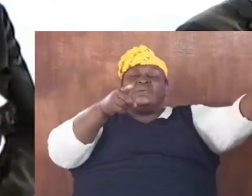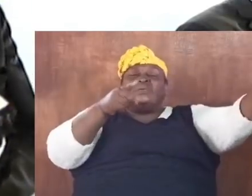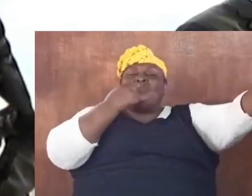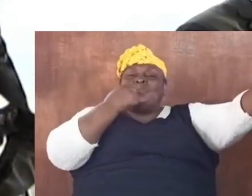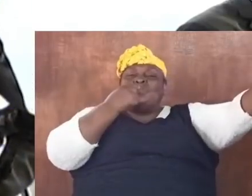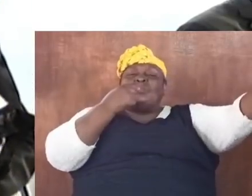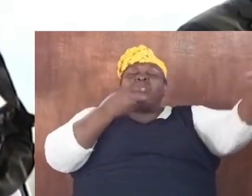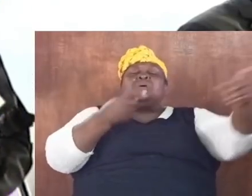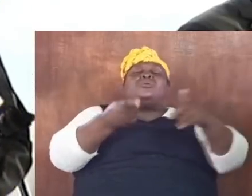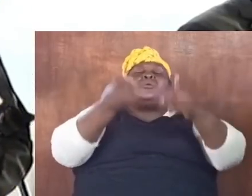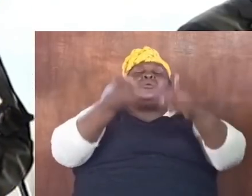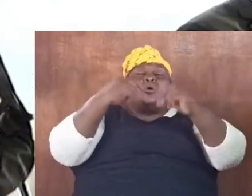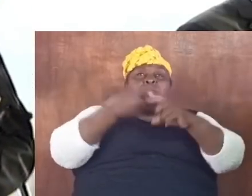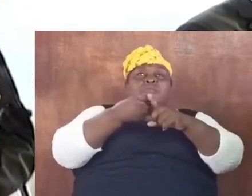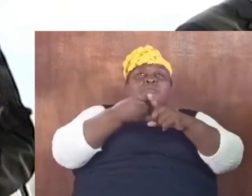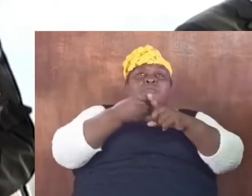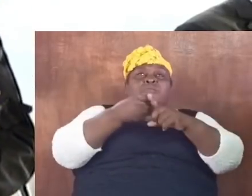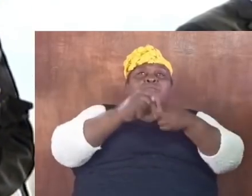from you.